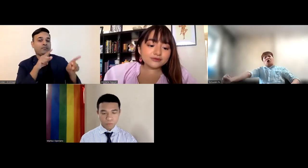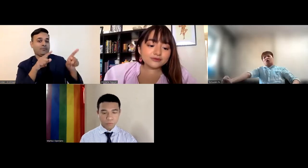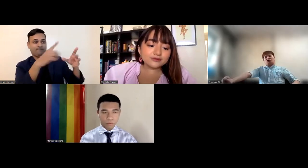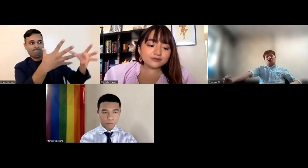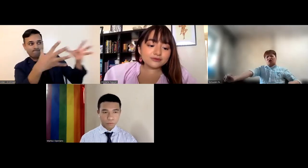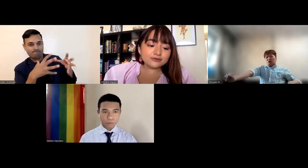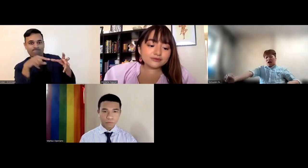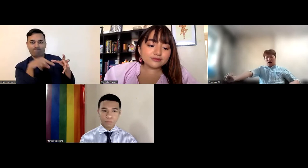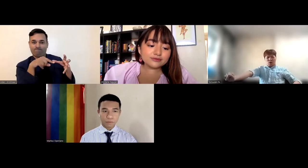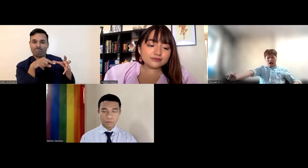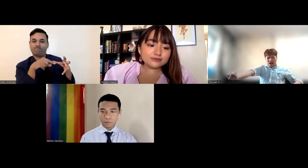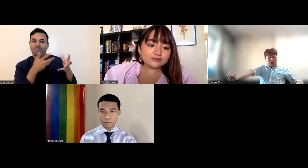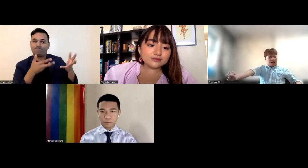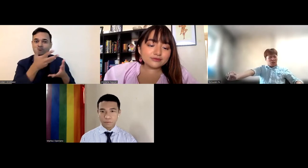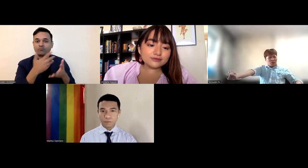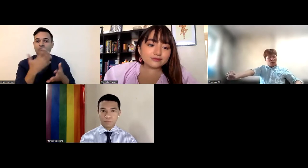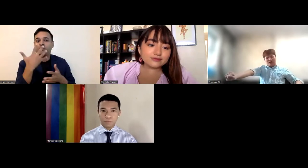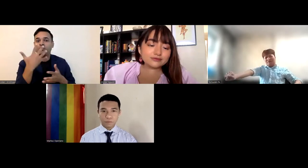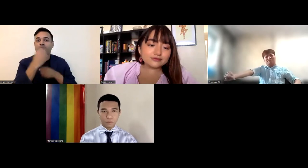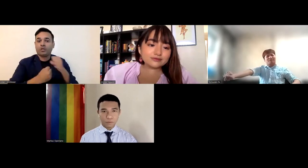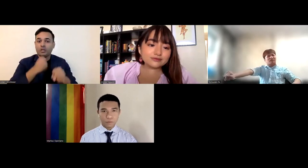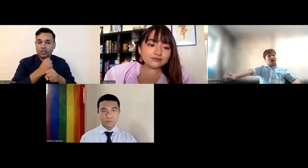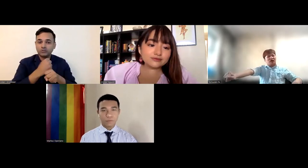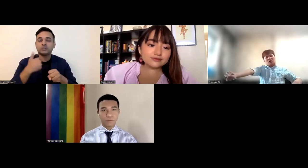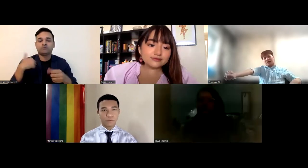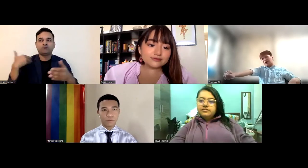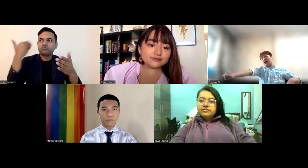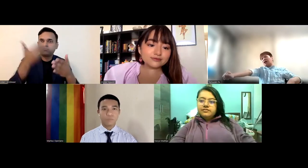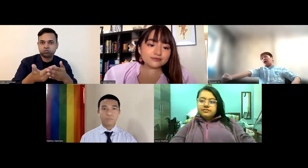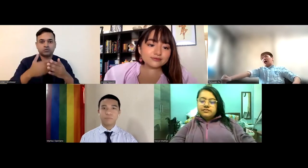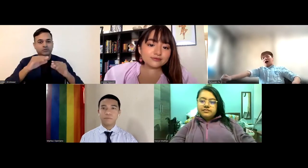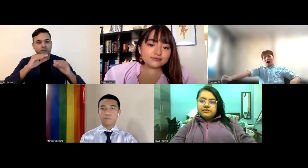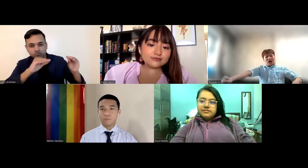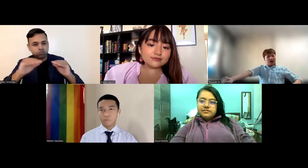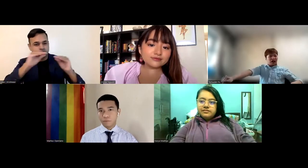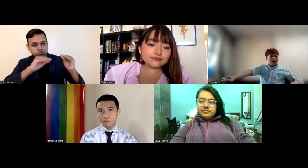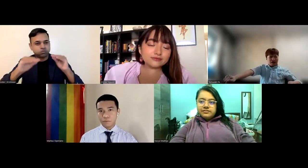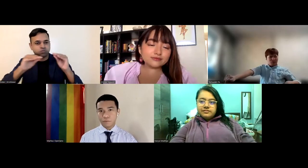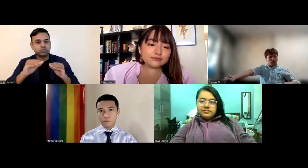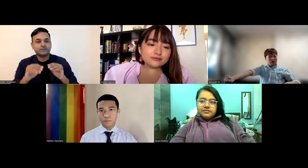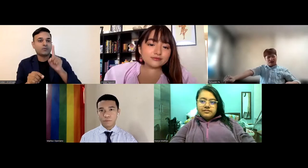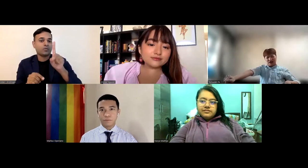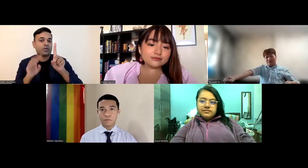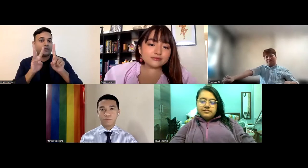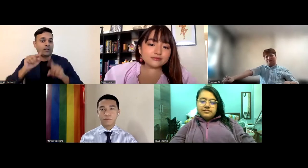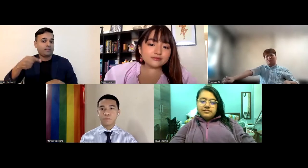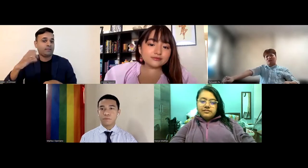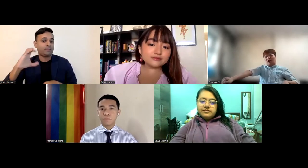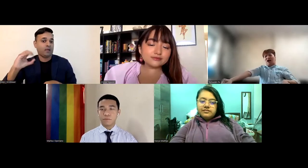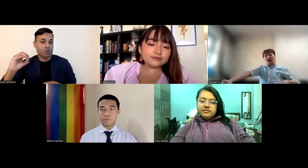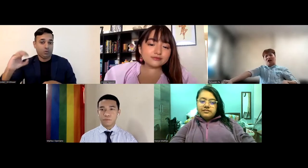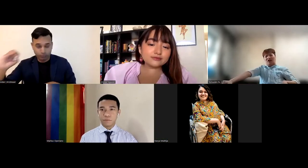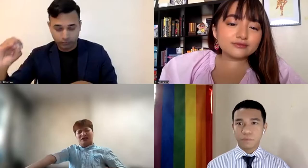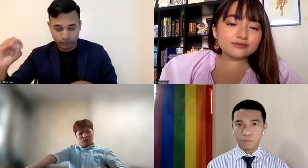And the reason why we are bringing up this educational issue in Mongolia